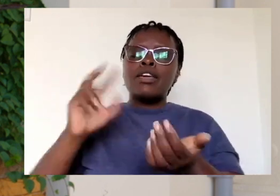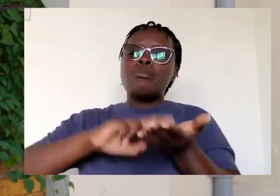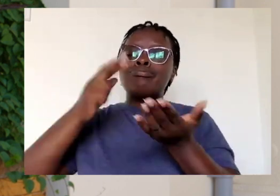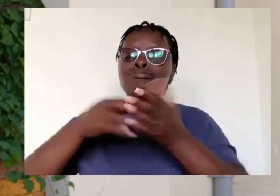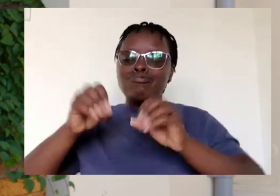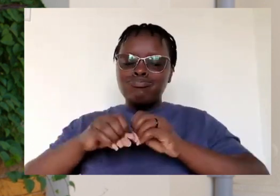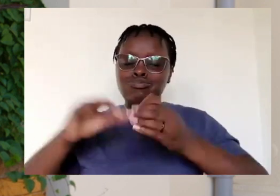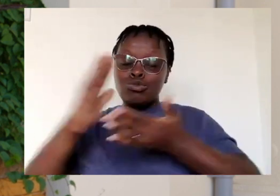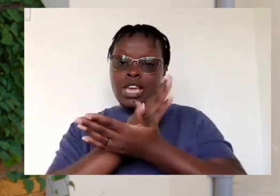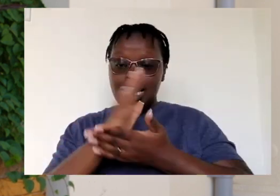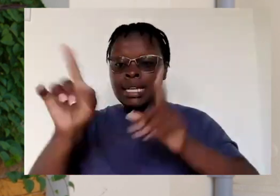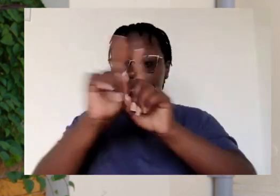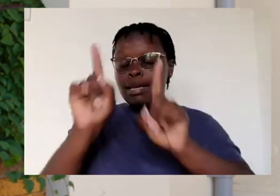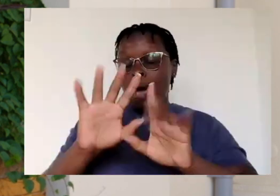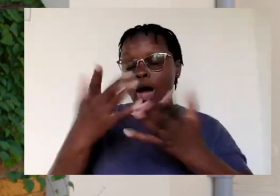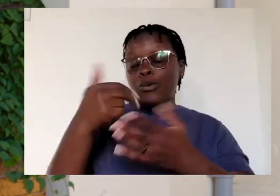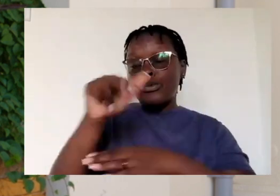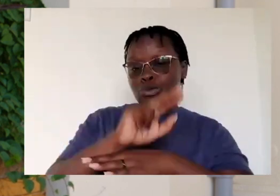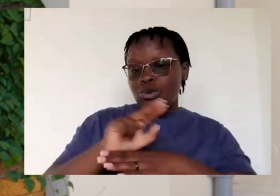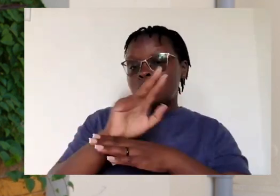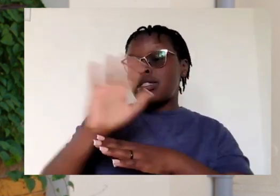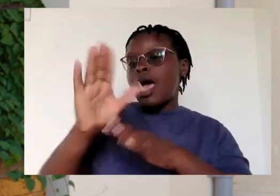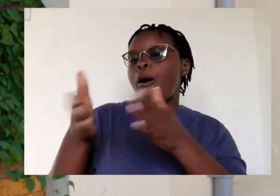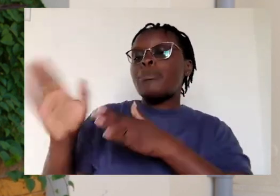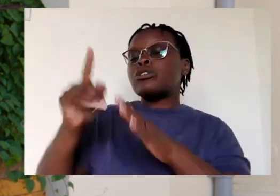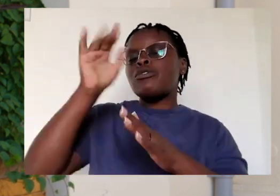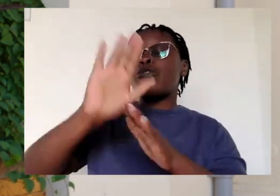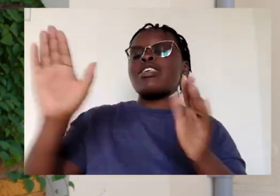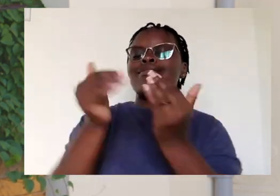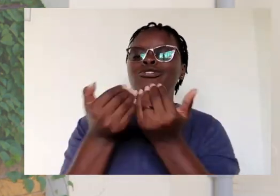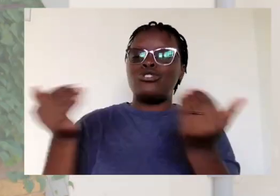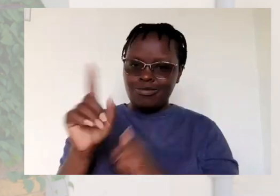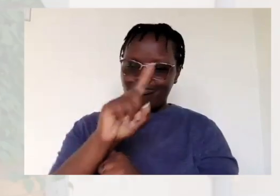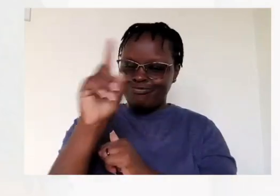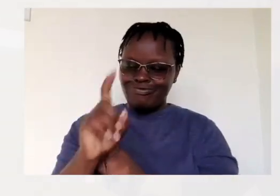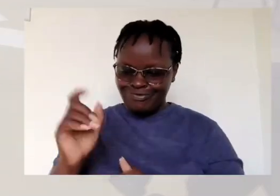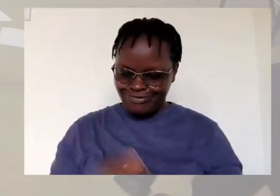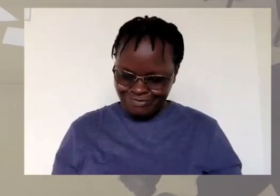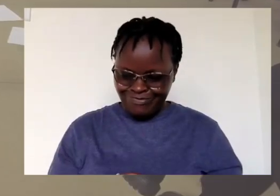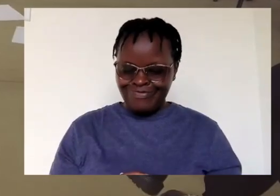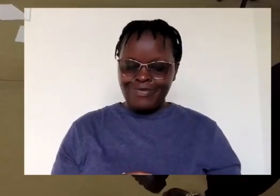EdTech learning in Kenya? And how can they also maximize opportunities for their children? Let's find out.